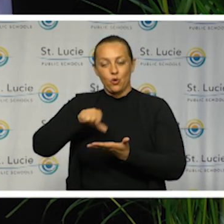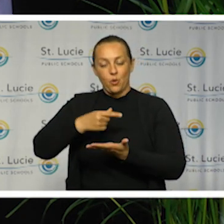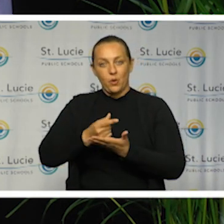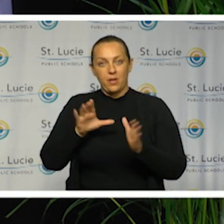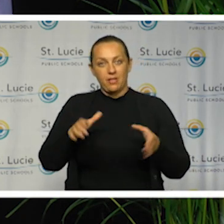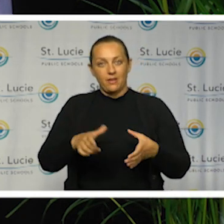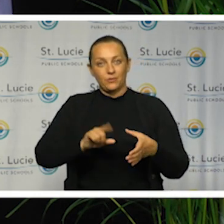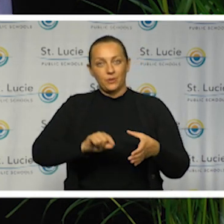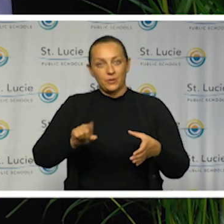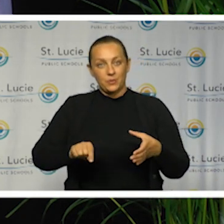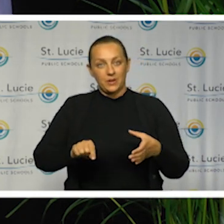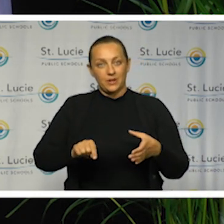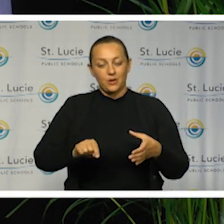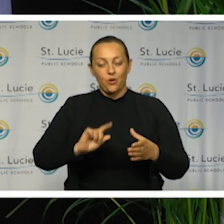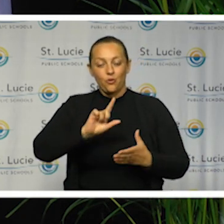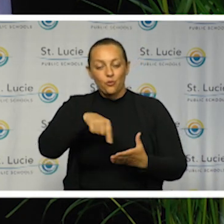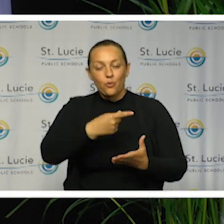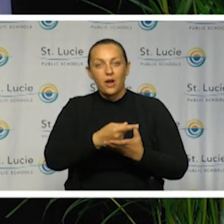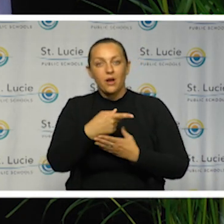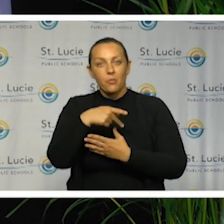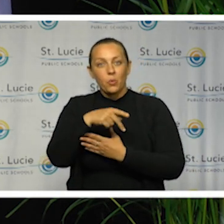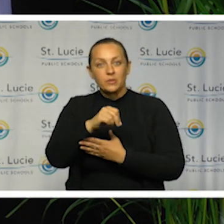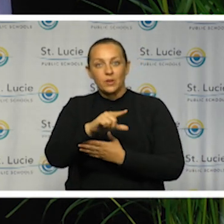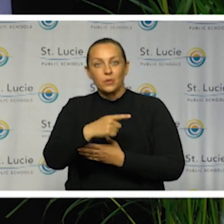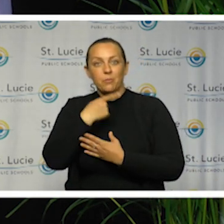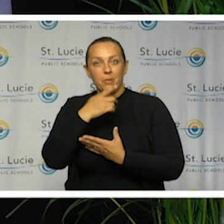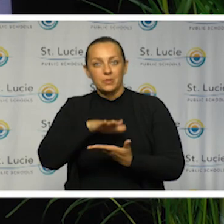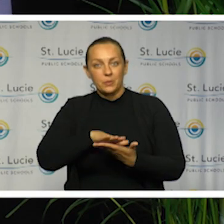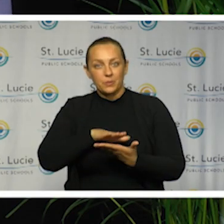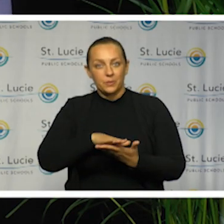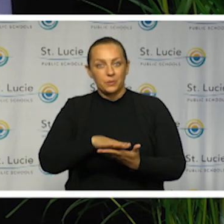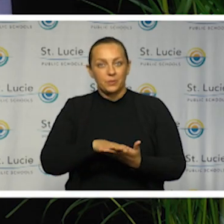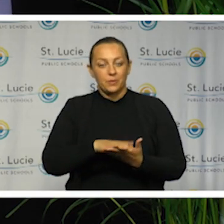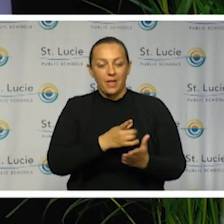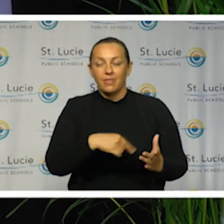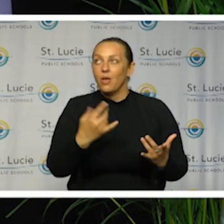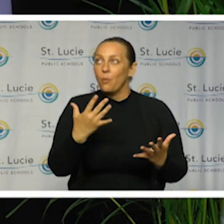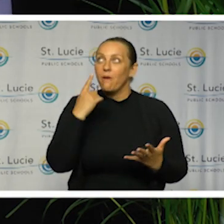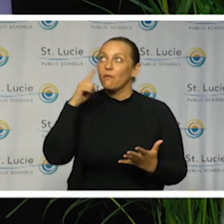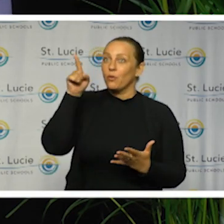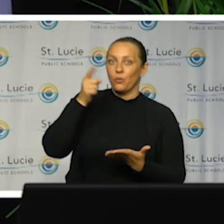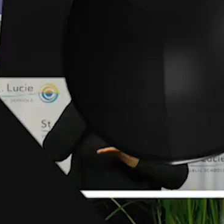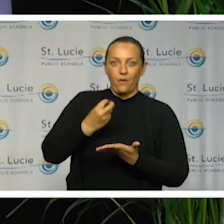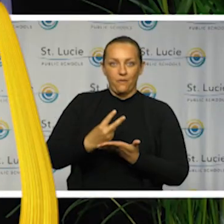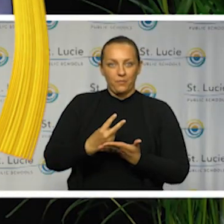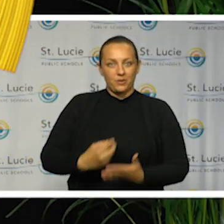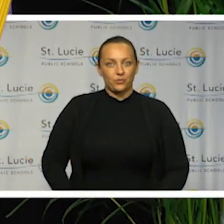2020. Graduates of St. Lucie Public Schools. They await your confirmation.